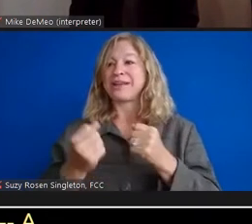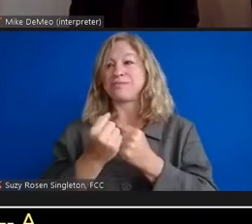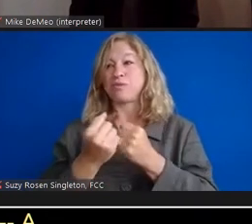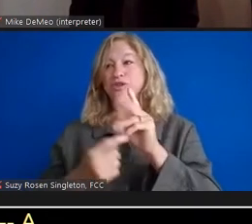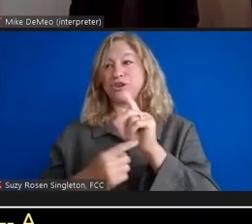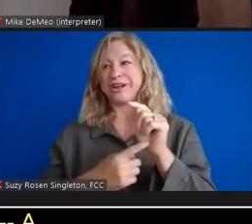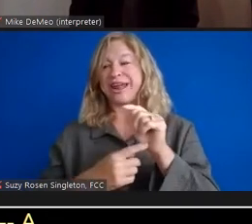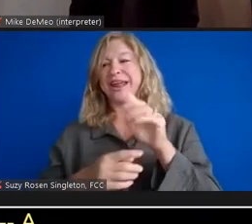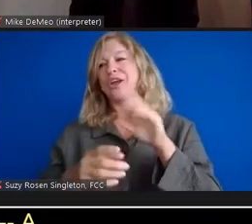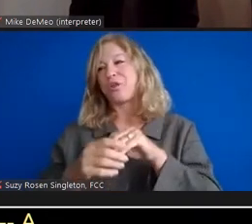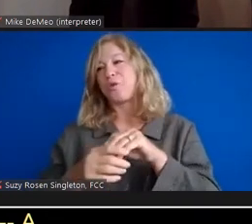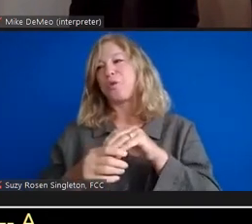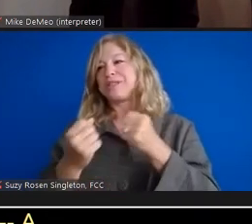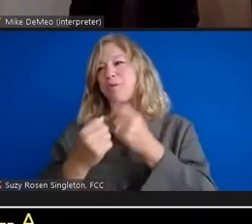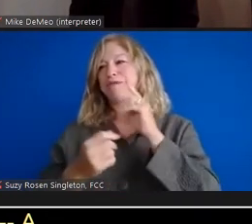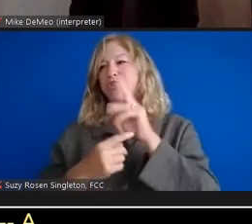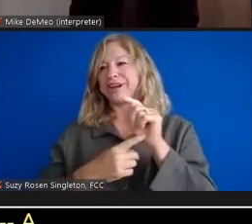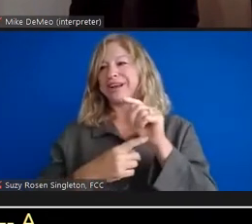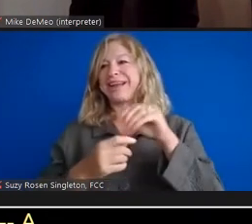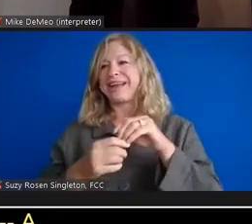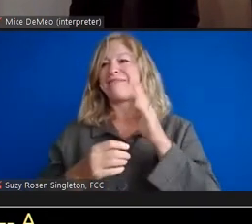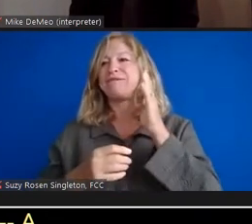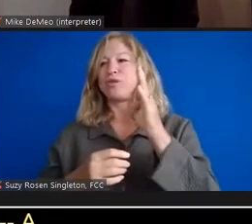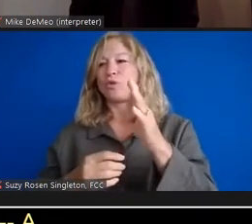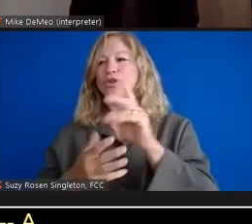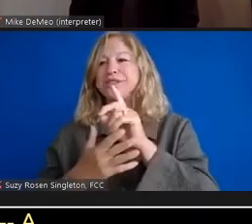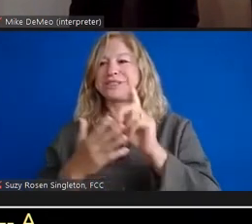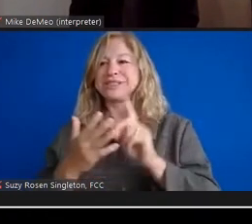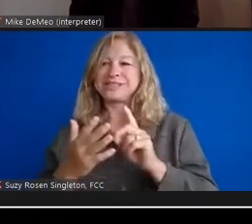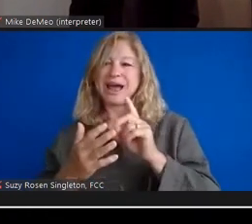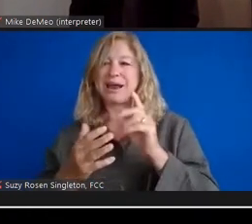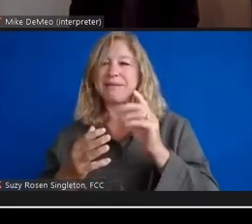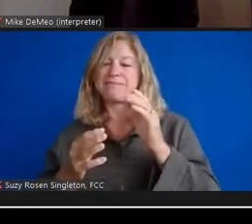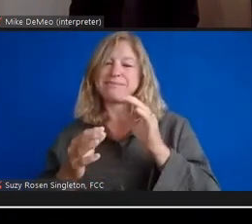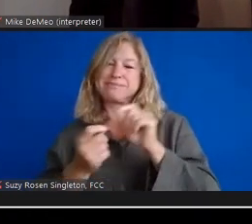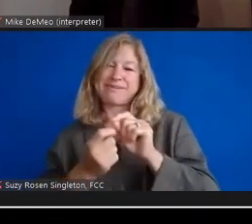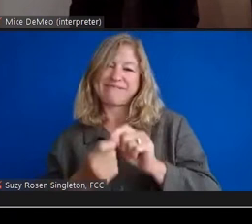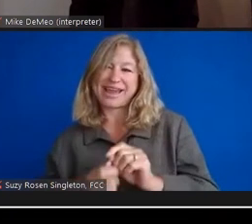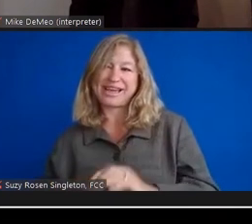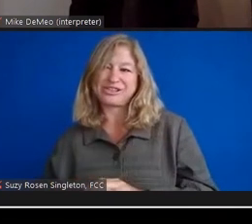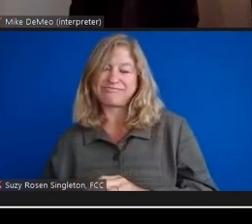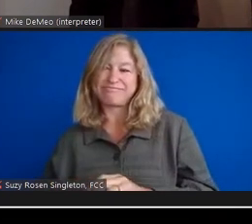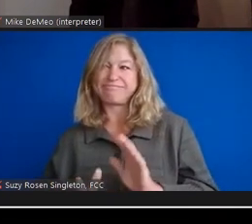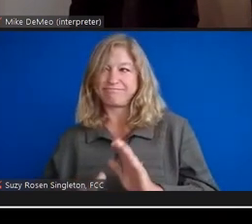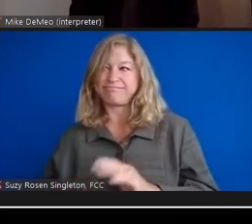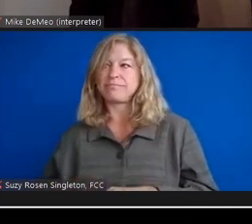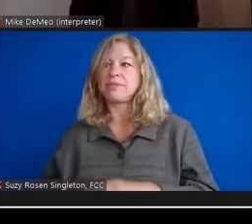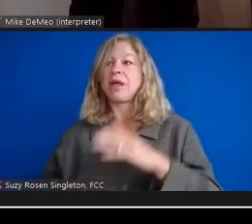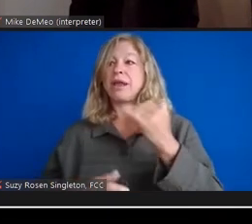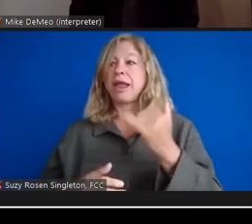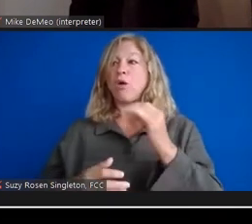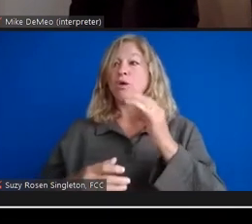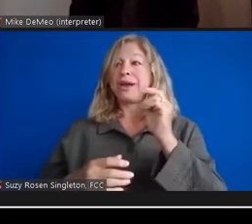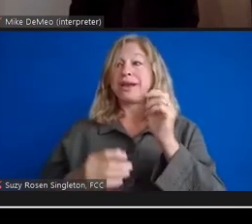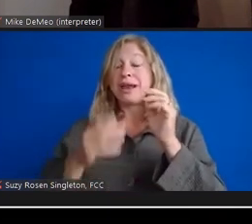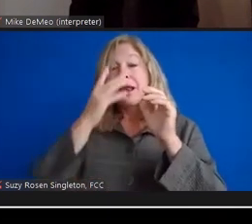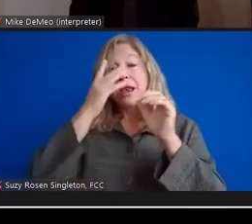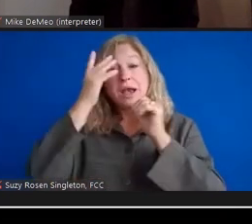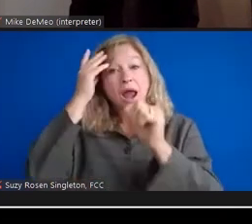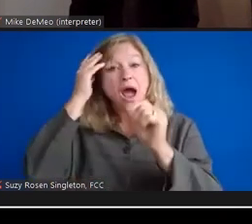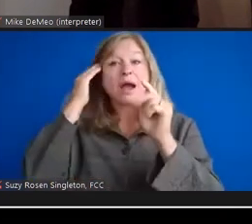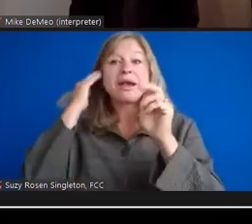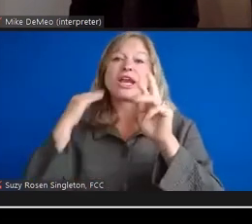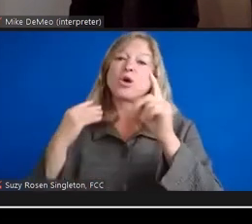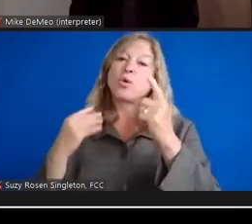one handset model that supports RTT, including support of RTT in future design specifications.